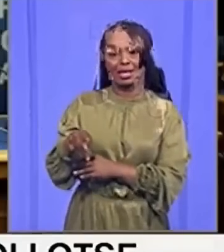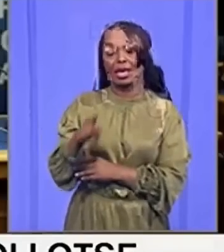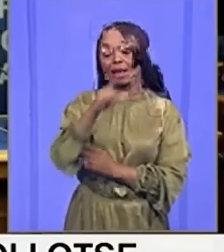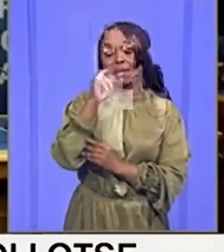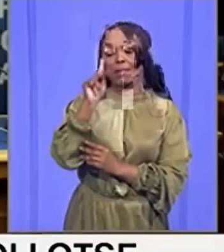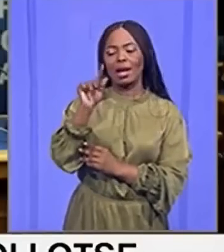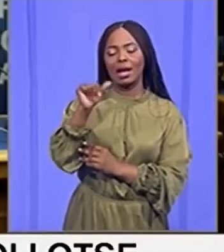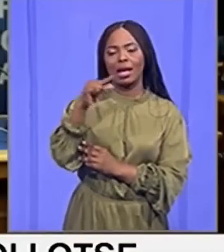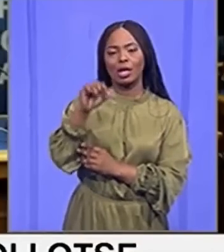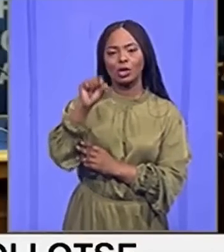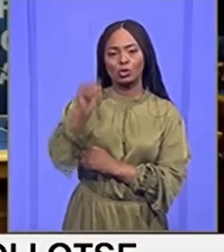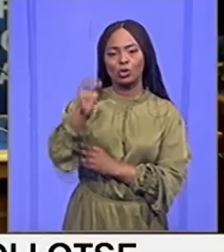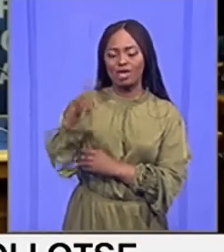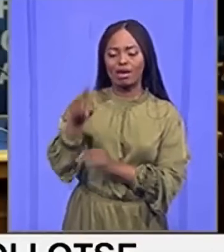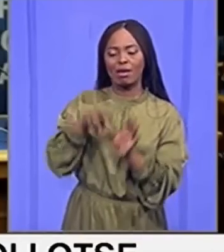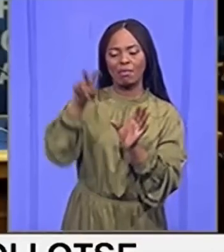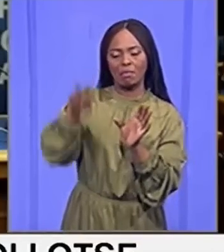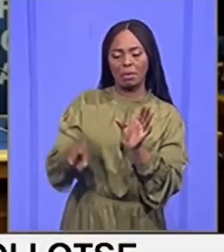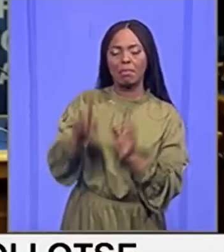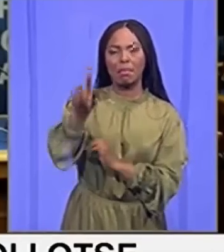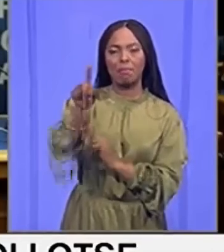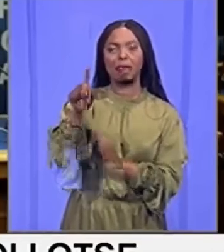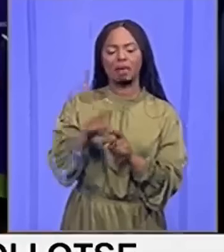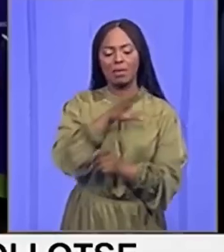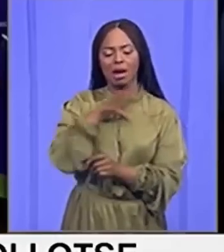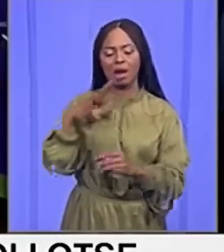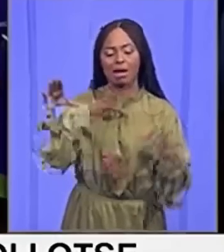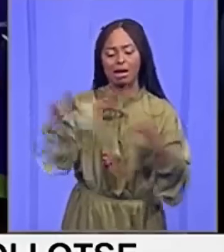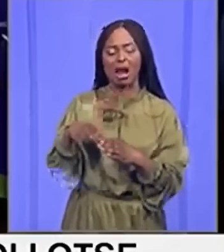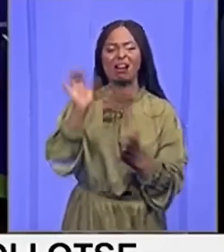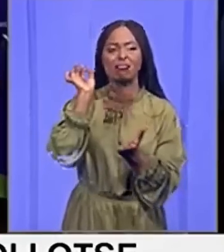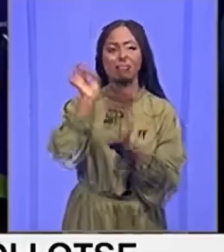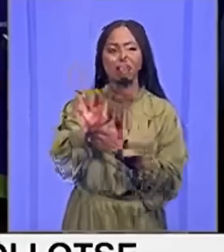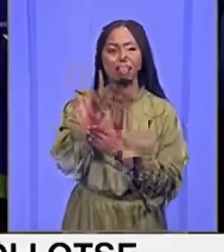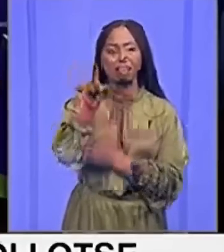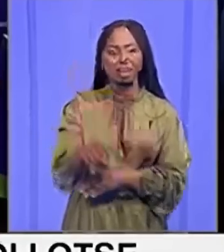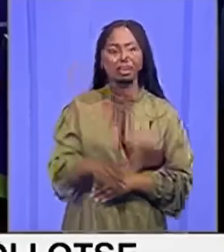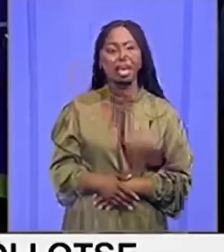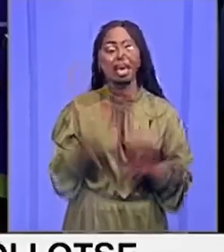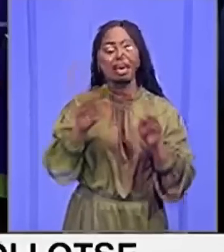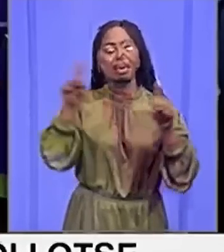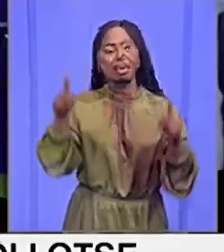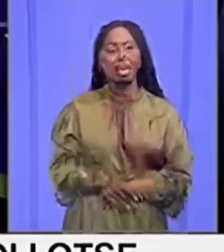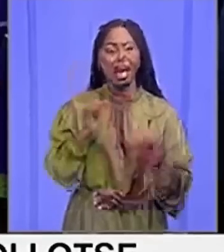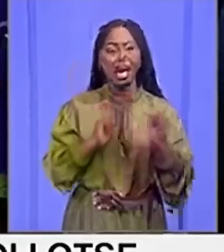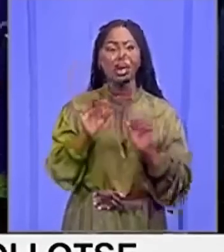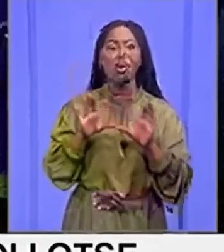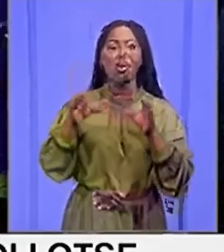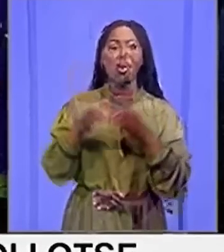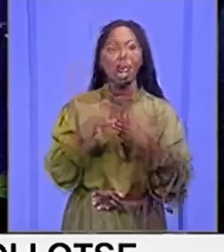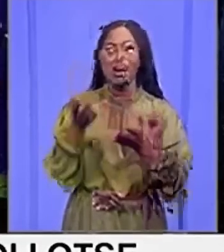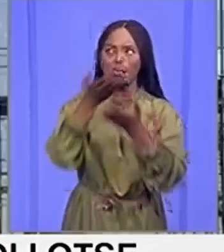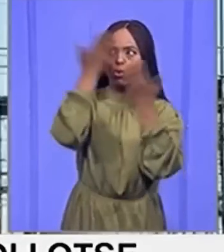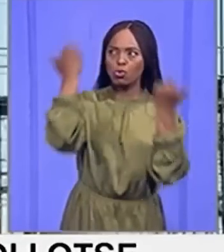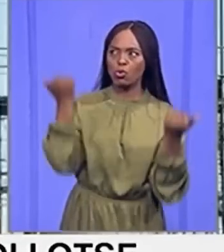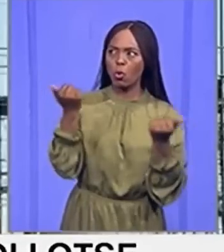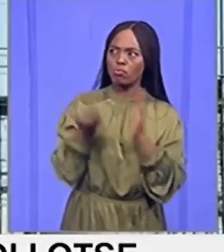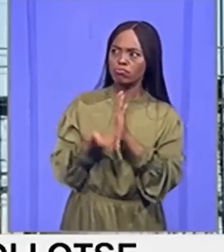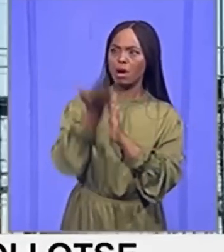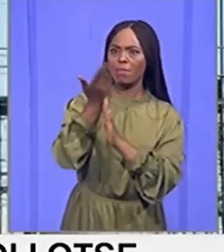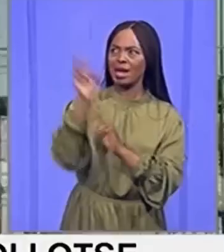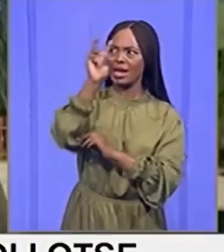role marapo le hore lekgotla la motse le qhalwe. Kimberley Action Group e hlalosa ha e sa tsebiswa ka ho nyollwa ha ditefello tsa ditheko